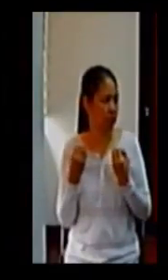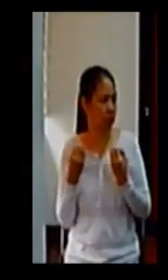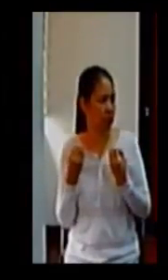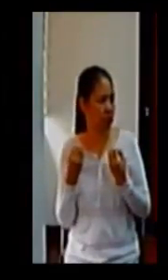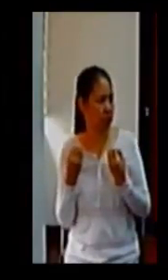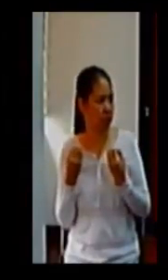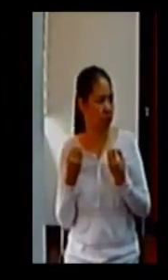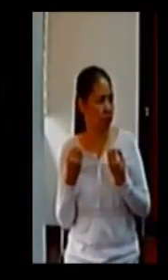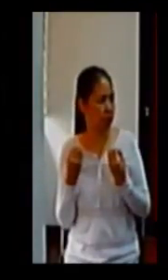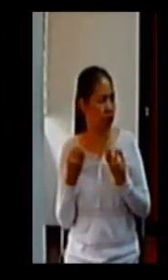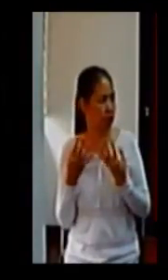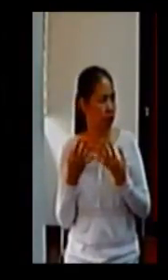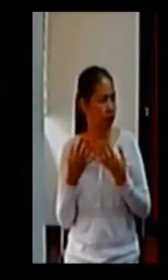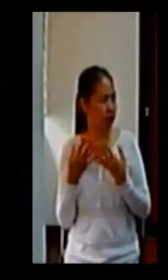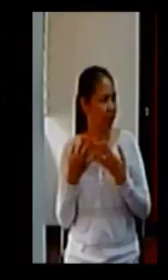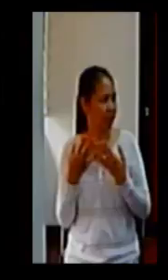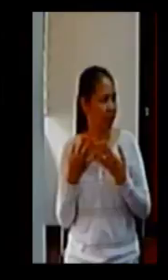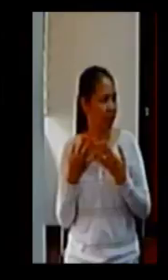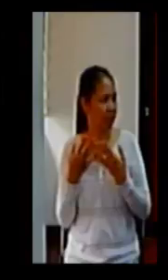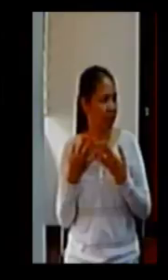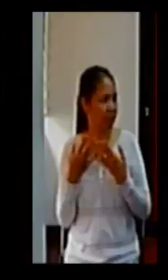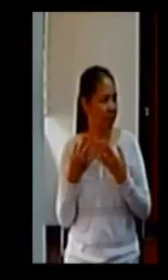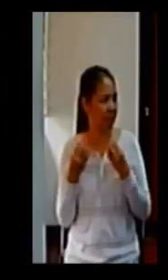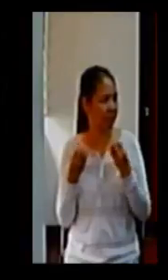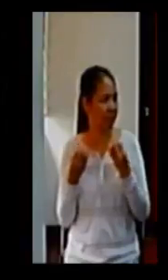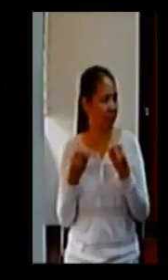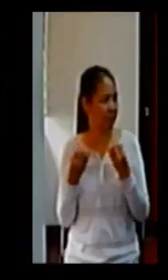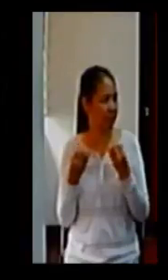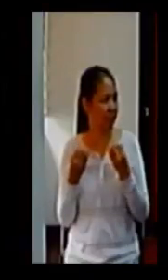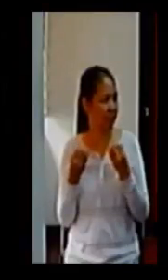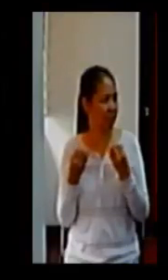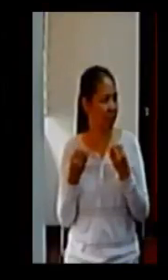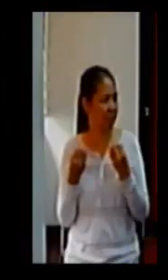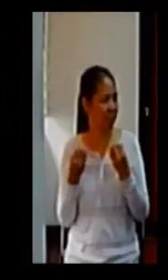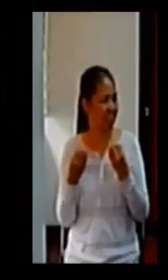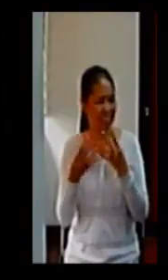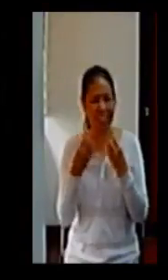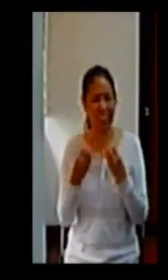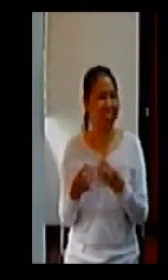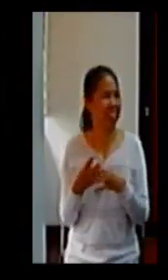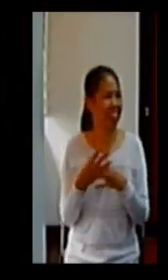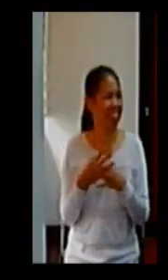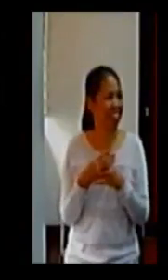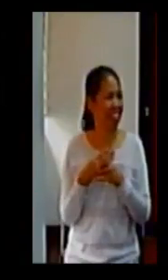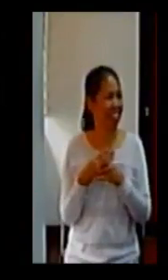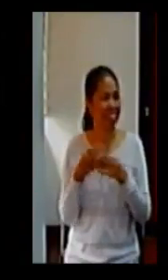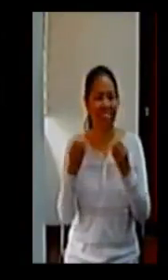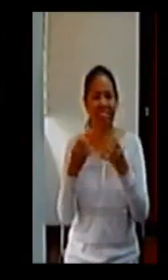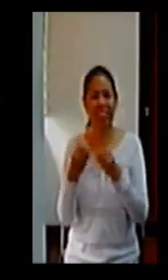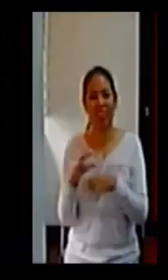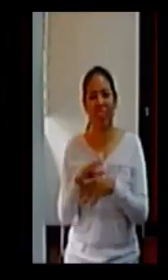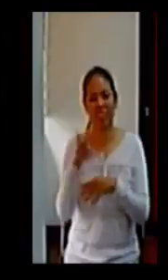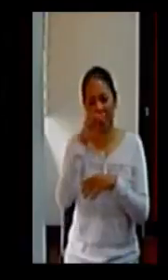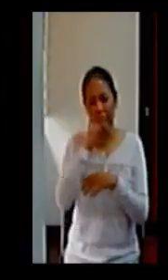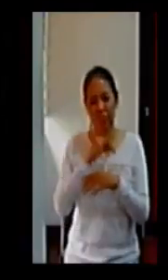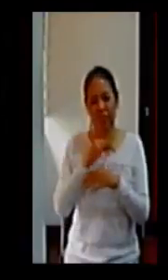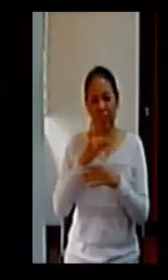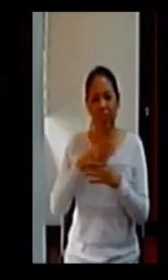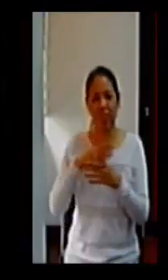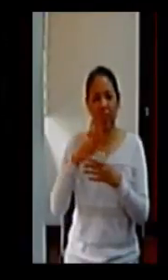ha? Hindi Airbnb. Ifugao bread and breakfast. Mas madami talaga. If you go to